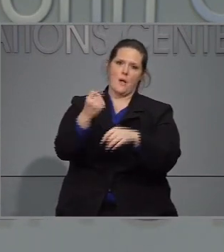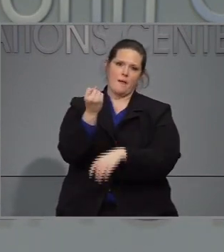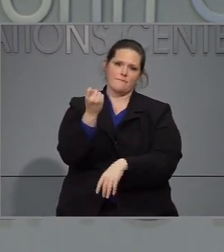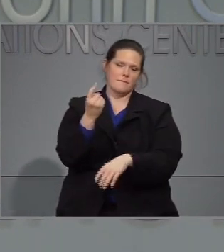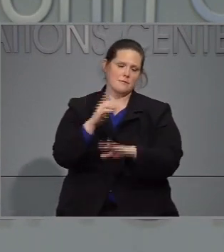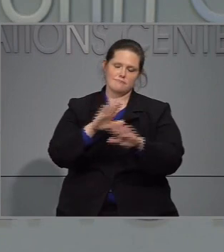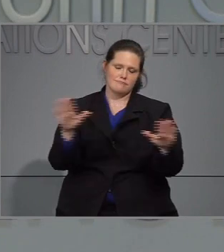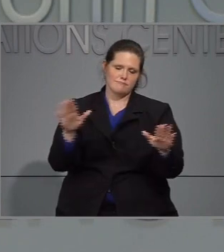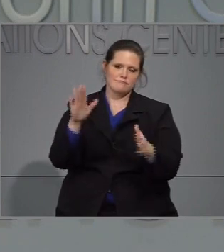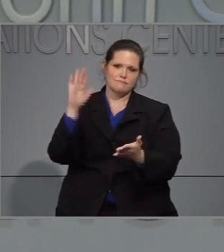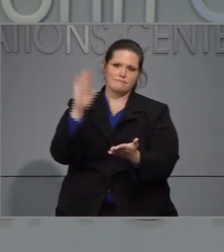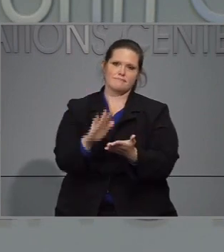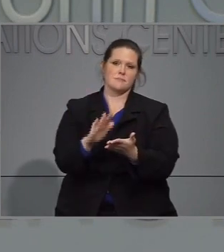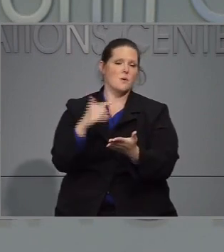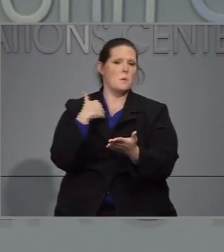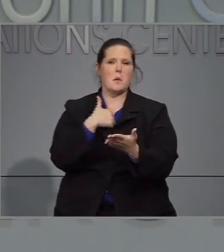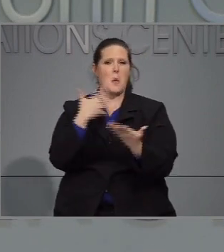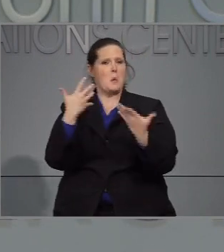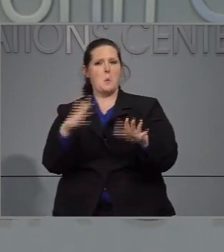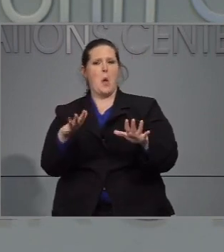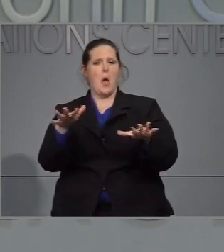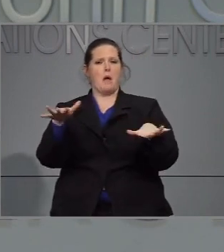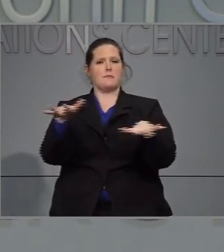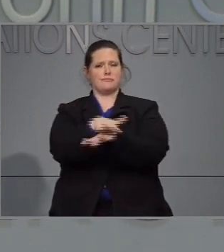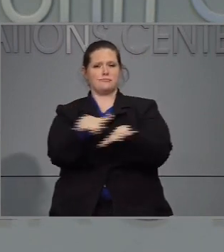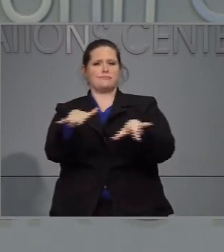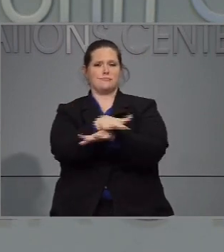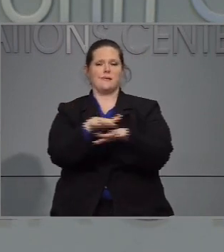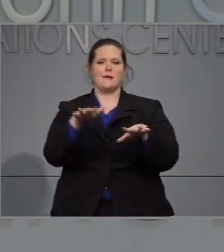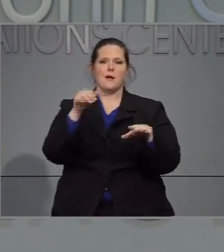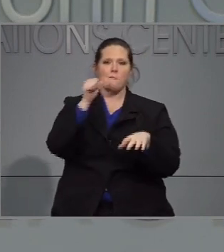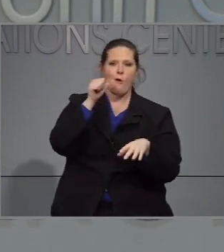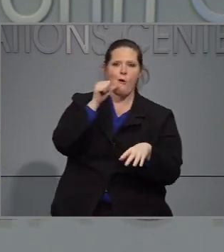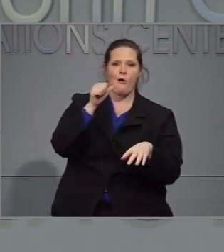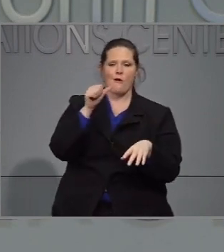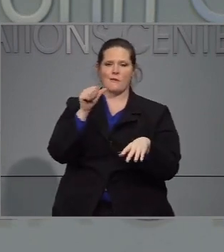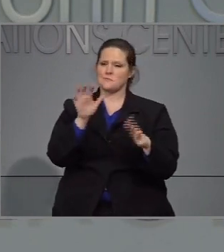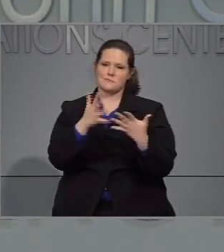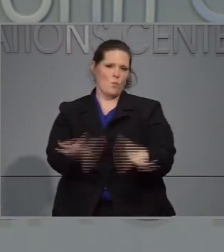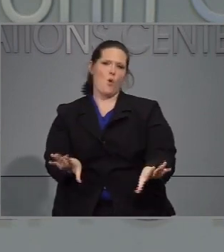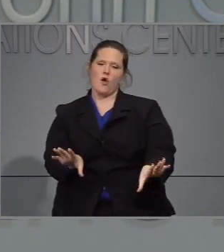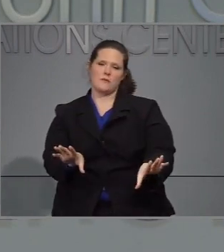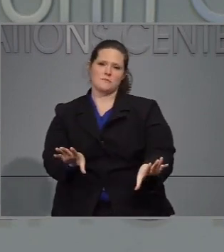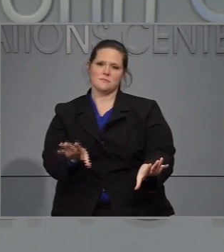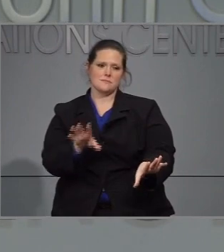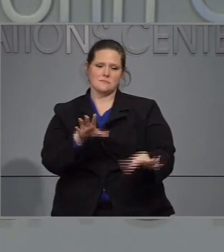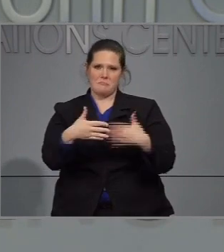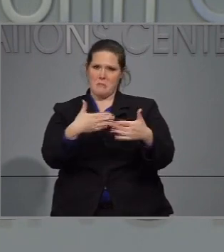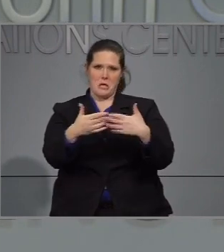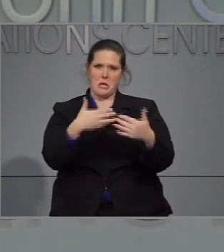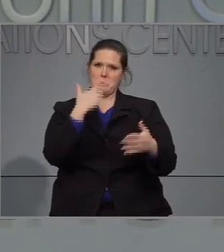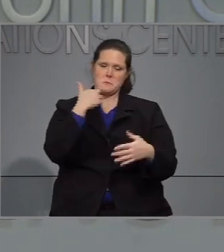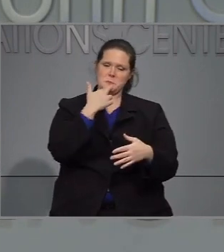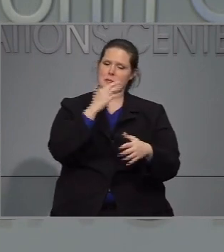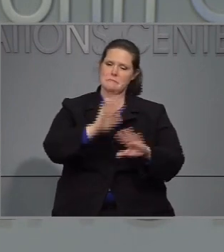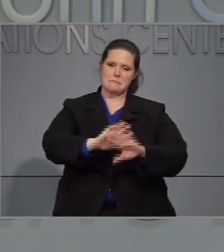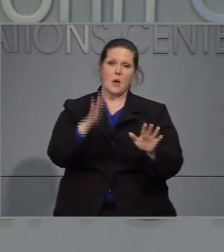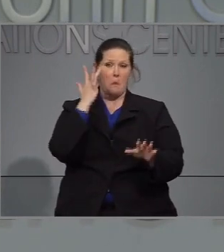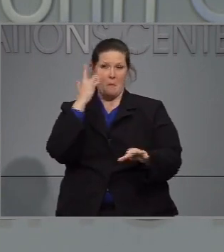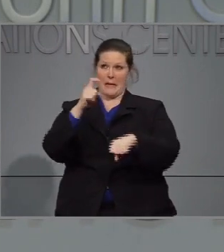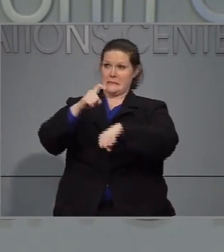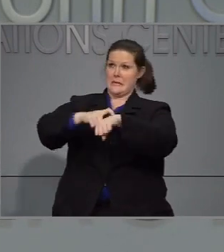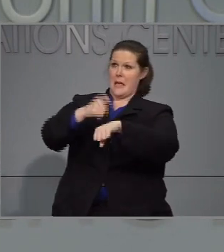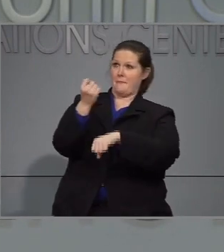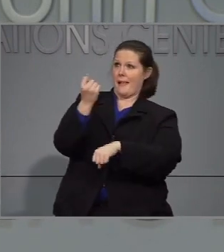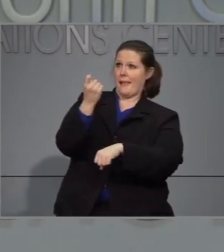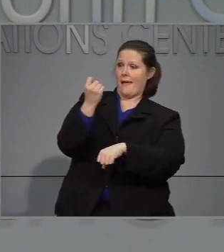that bar-type scene in a restaurant. 11 o'clock was chosen because we know